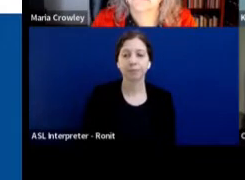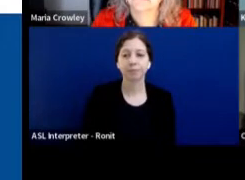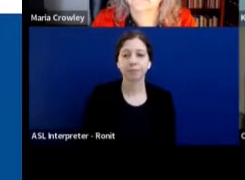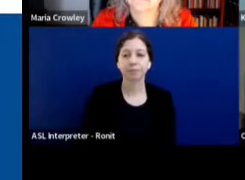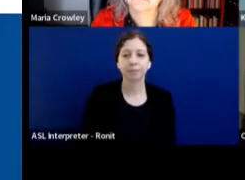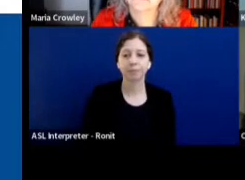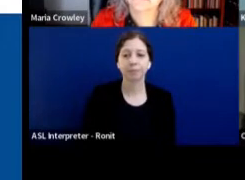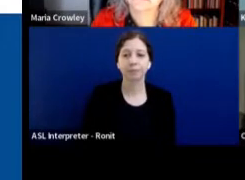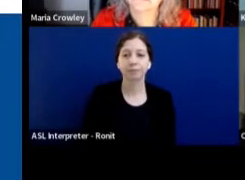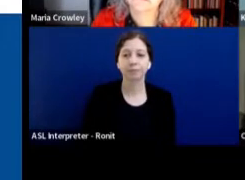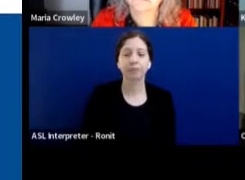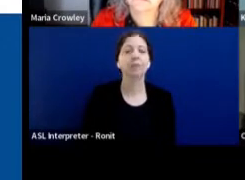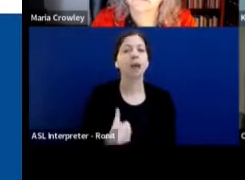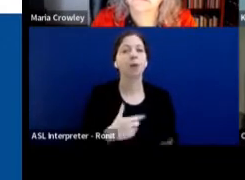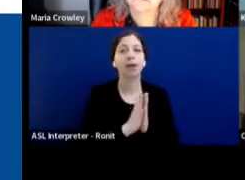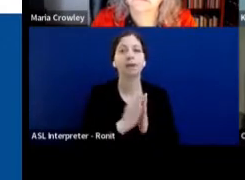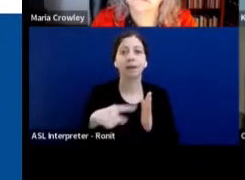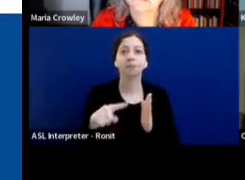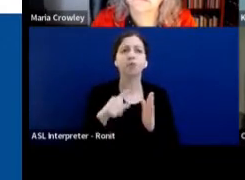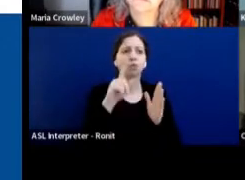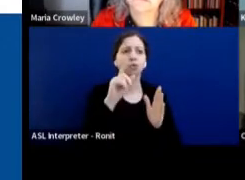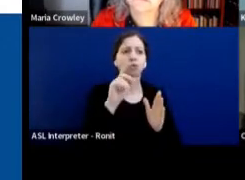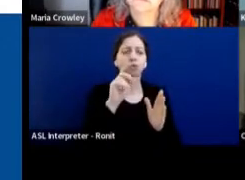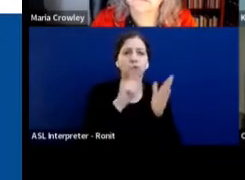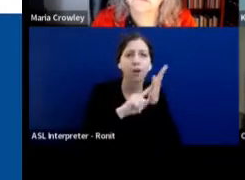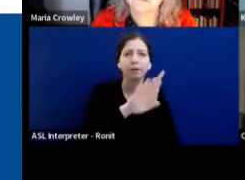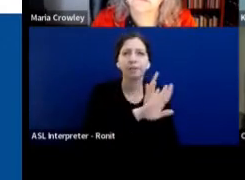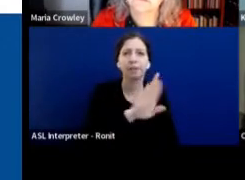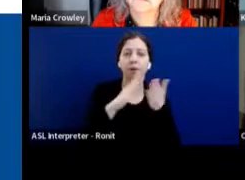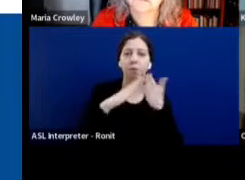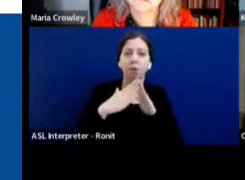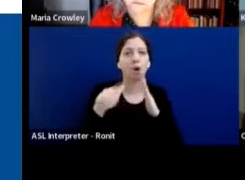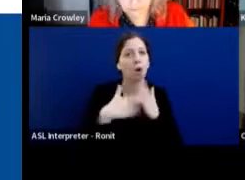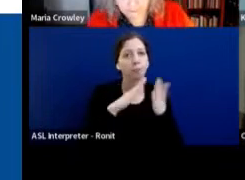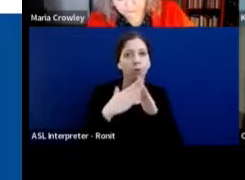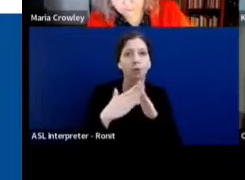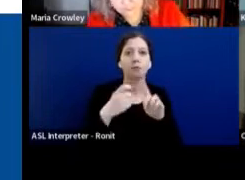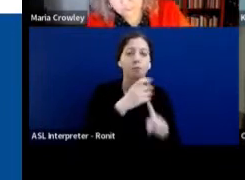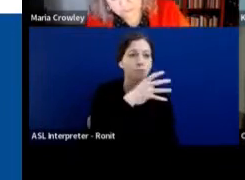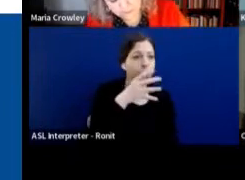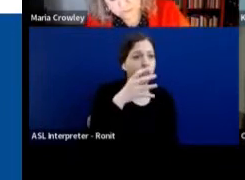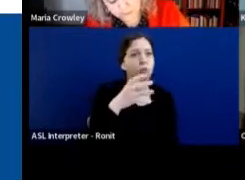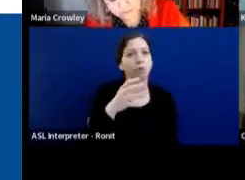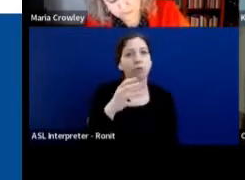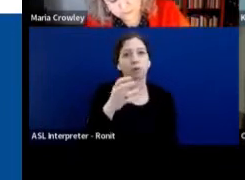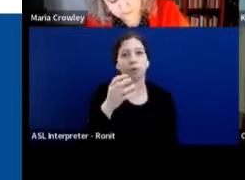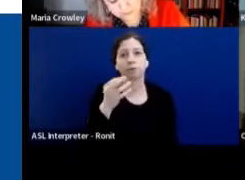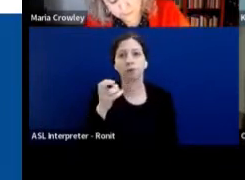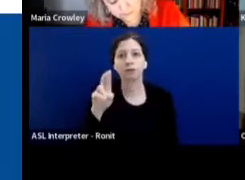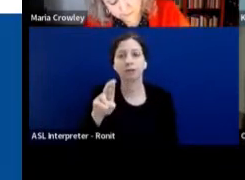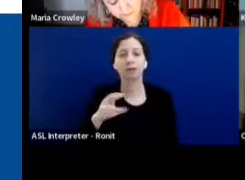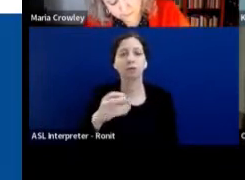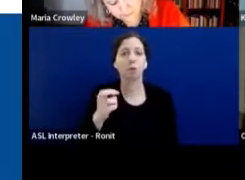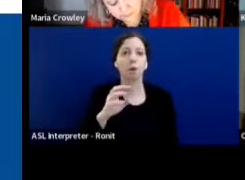I would ask them to look at their communities, all communities, whether they come from a rural, frontier, metropolitan areas.